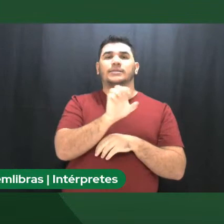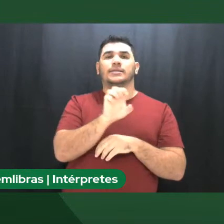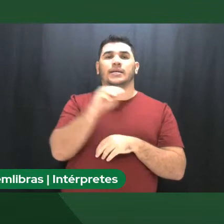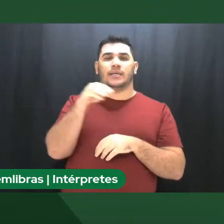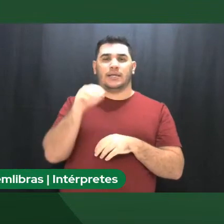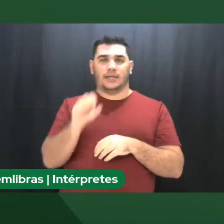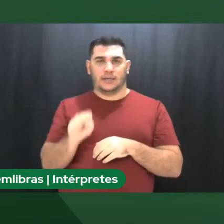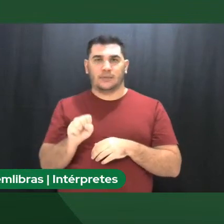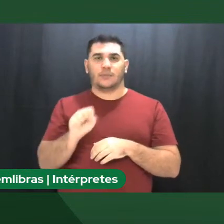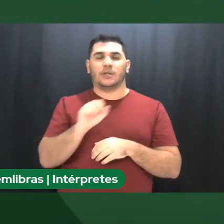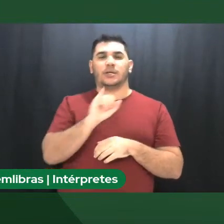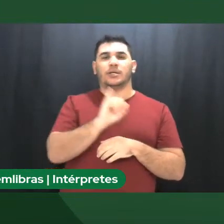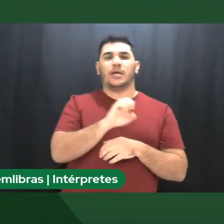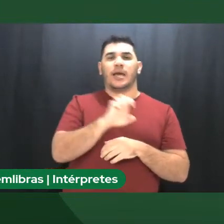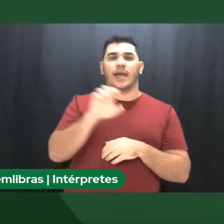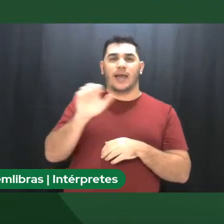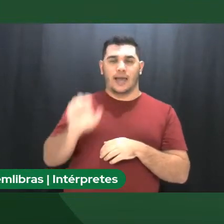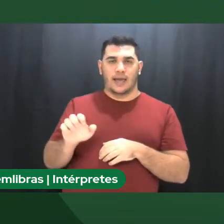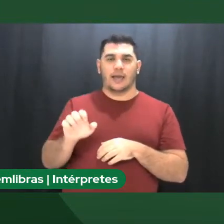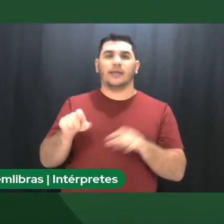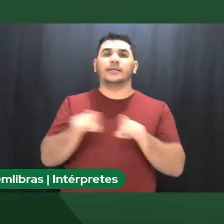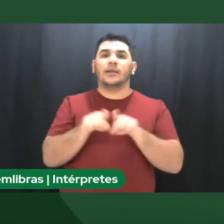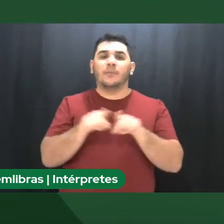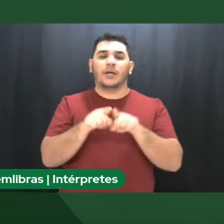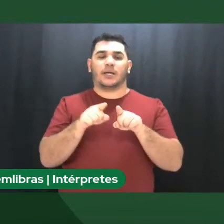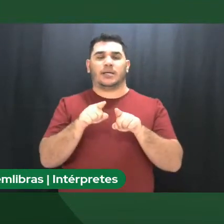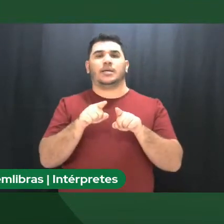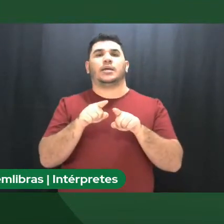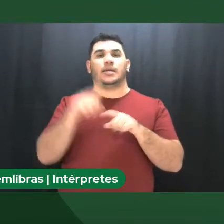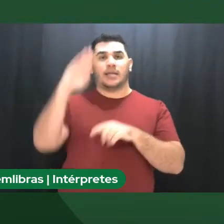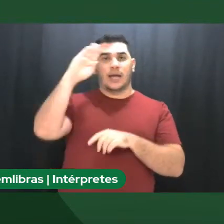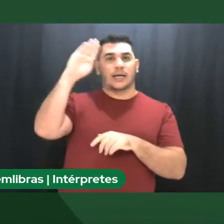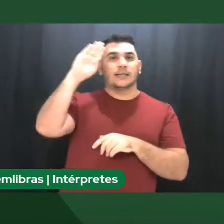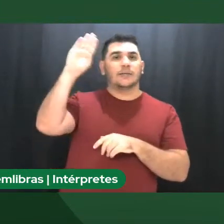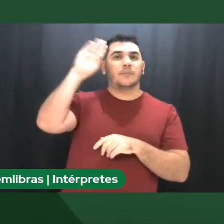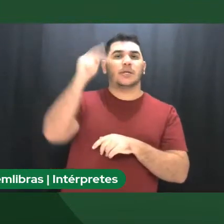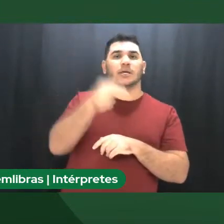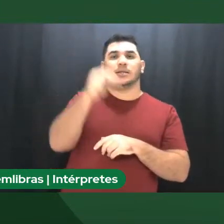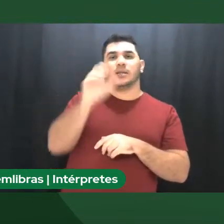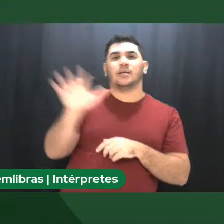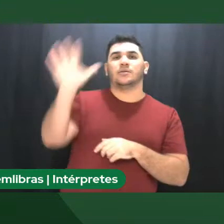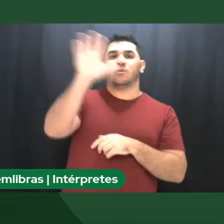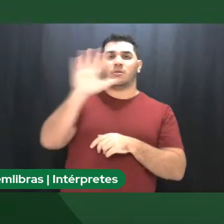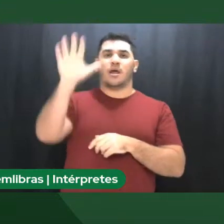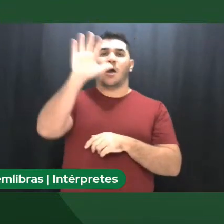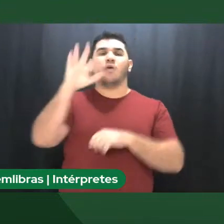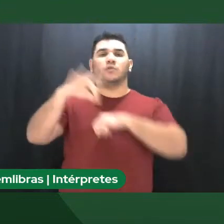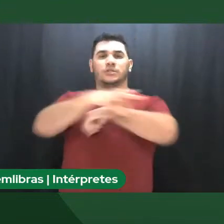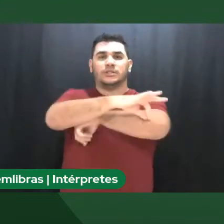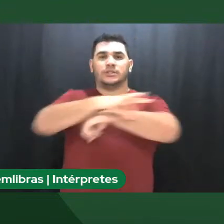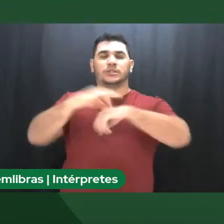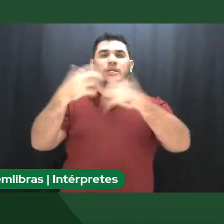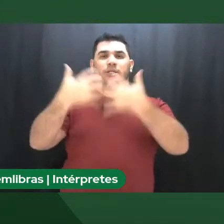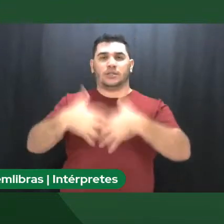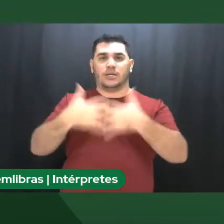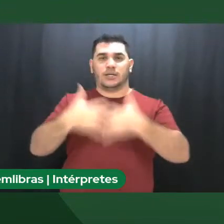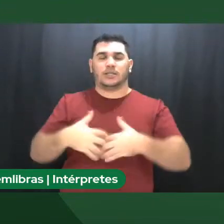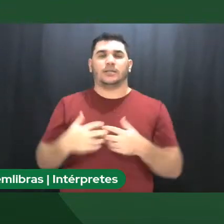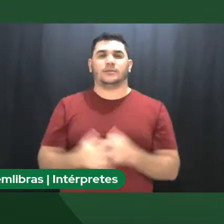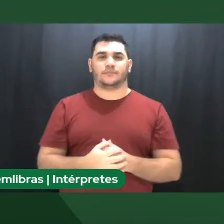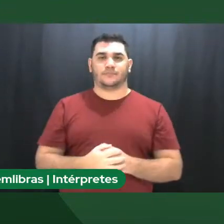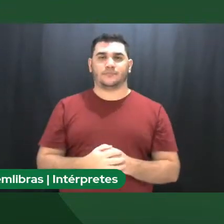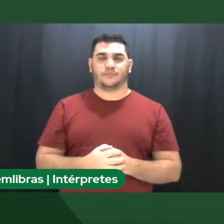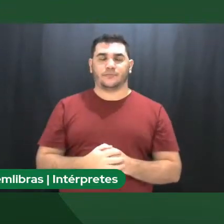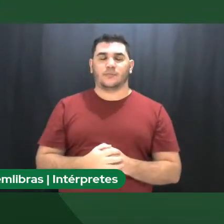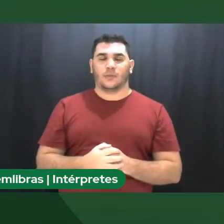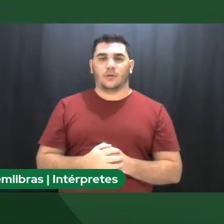2001. He is a fellow of the National Academy of Inventors in 2015. He is